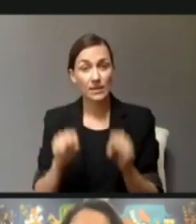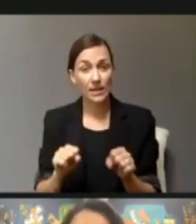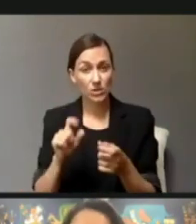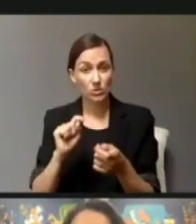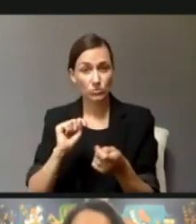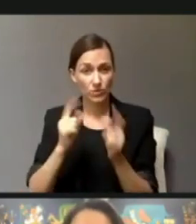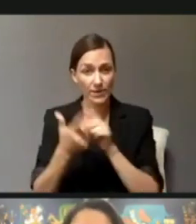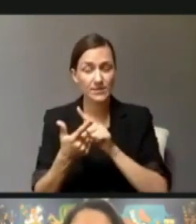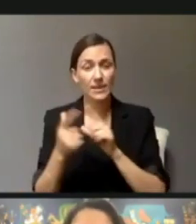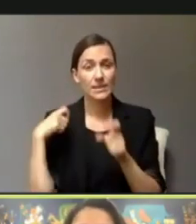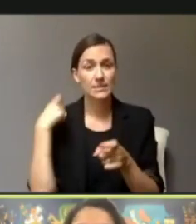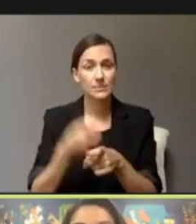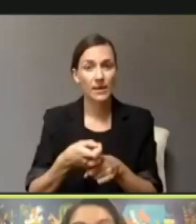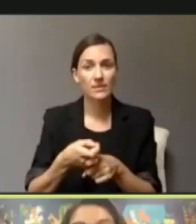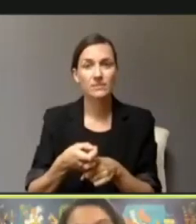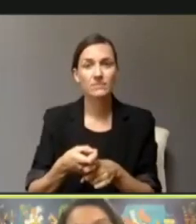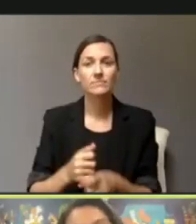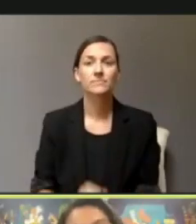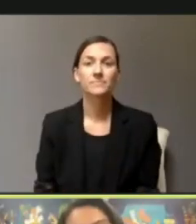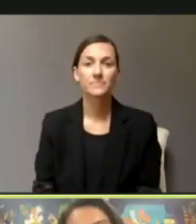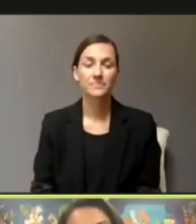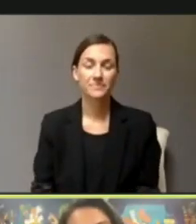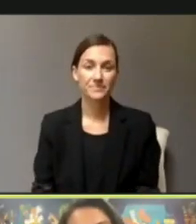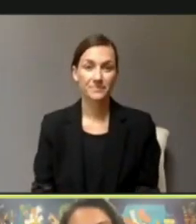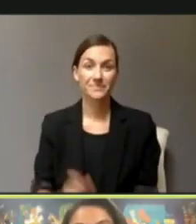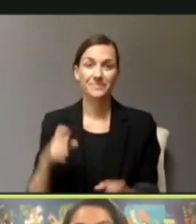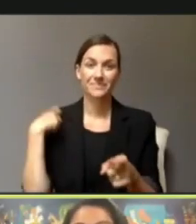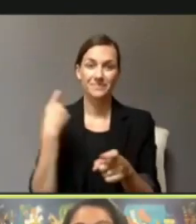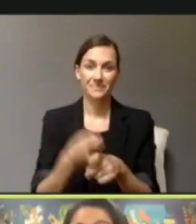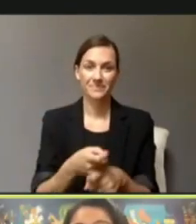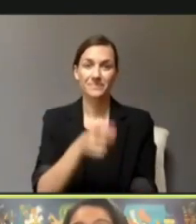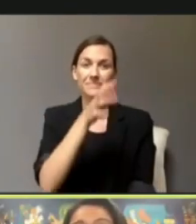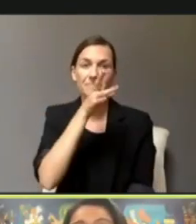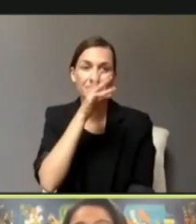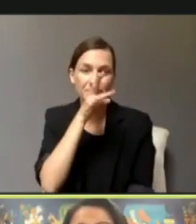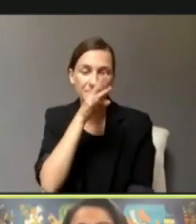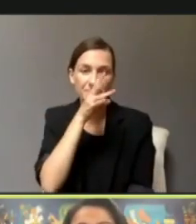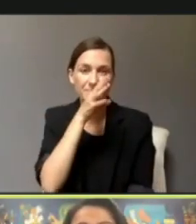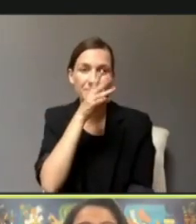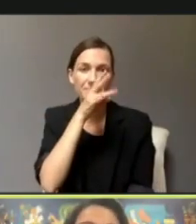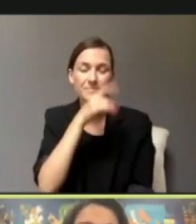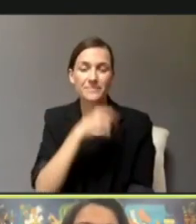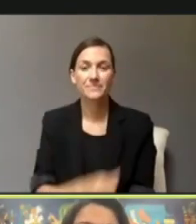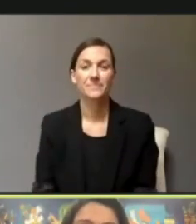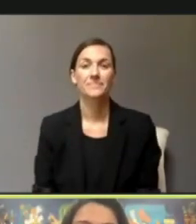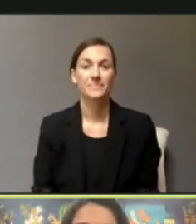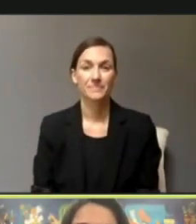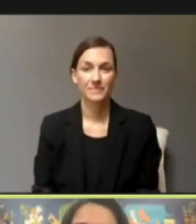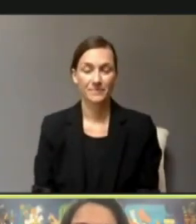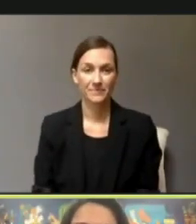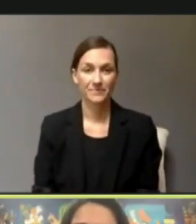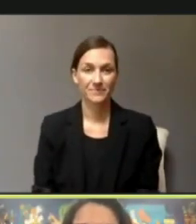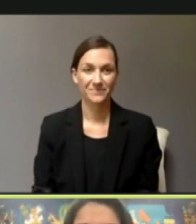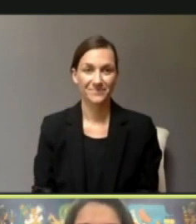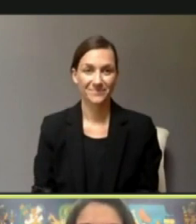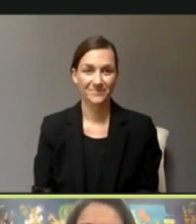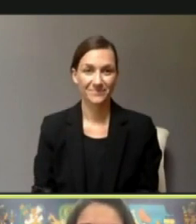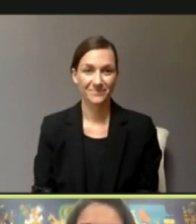into Spanish? Manténganse saludables, manténganse seguros y manténganse poderosos.